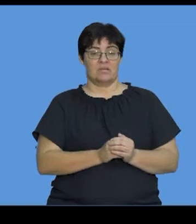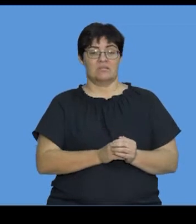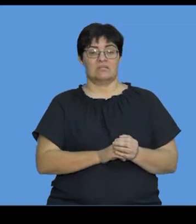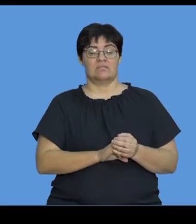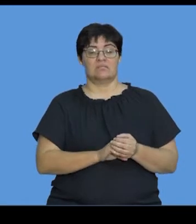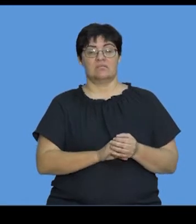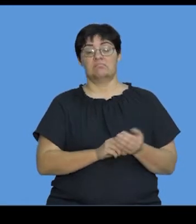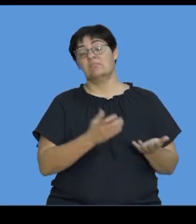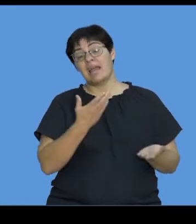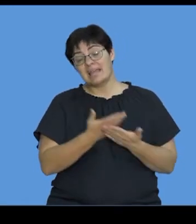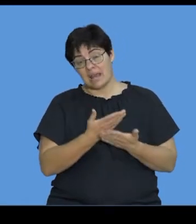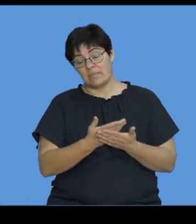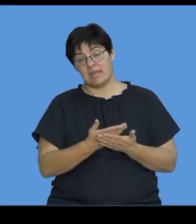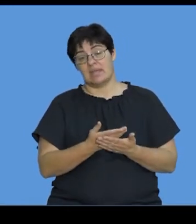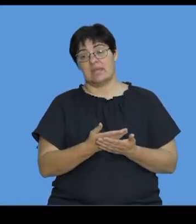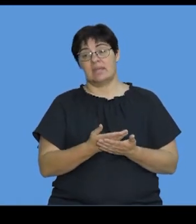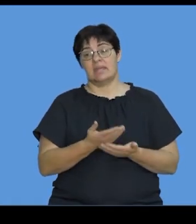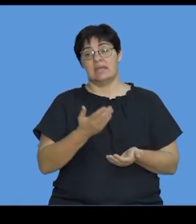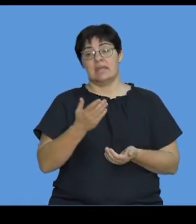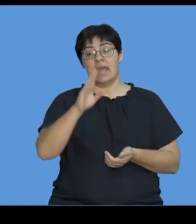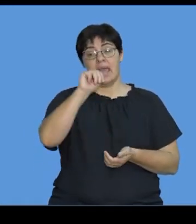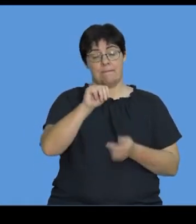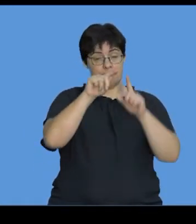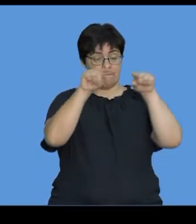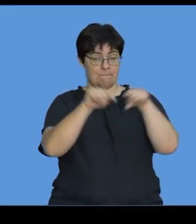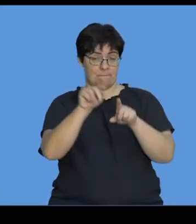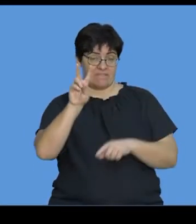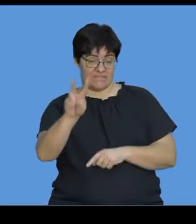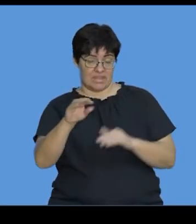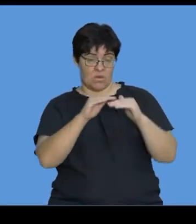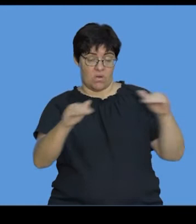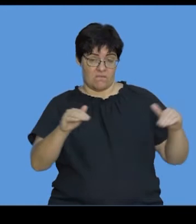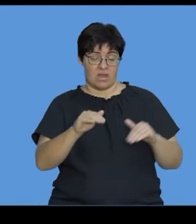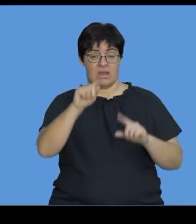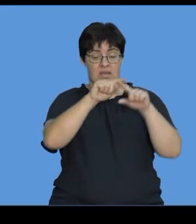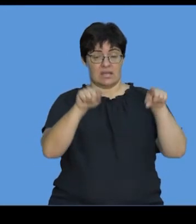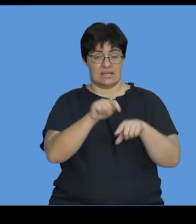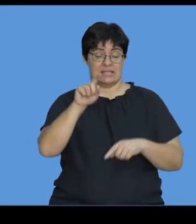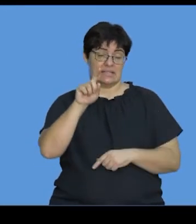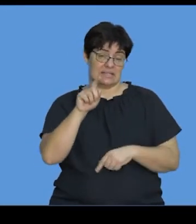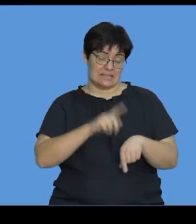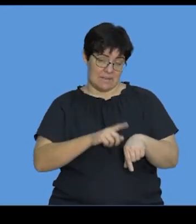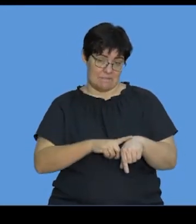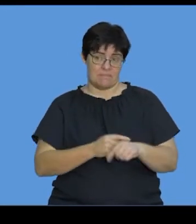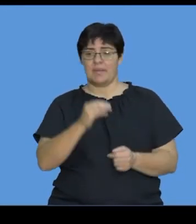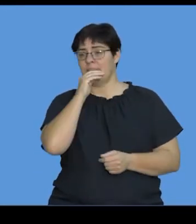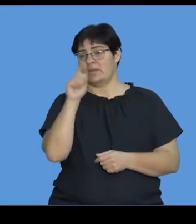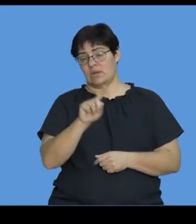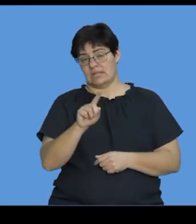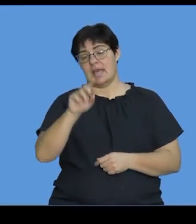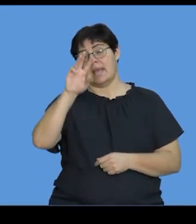said that it can be mass times change in velocity over time, which means